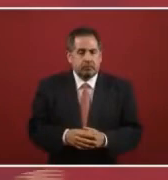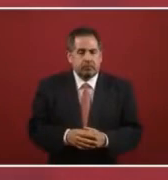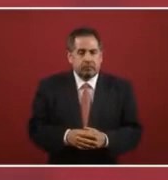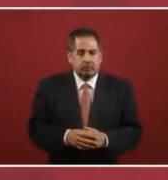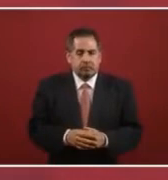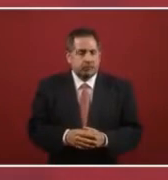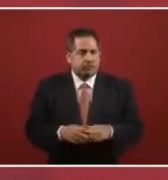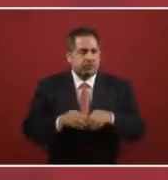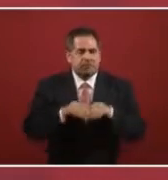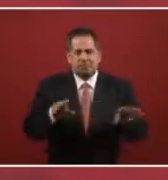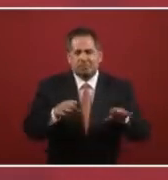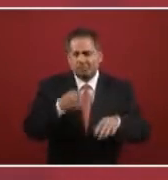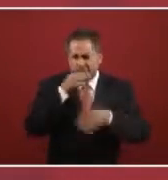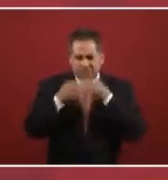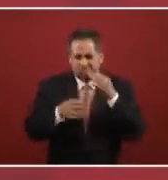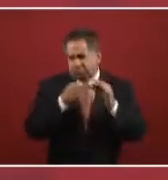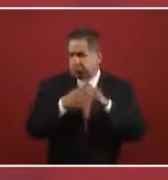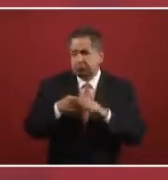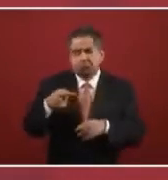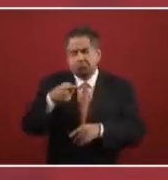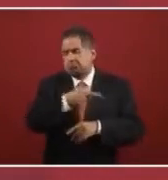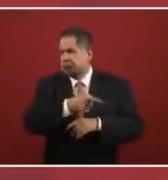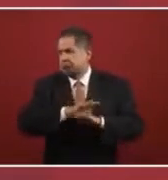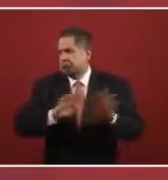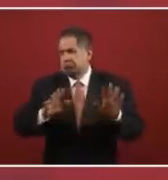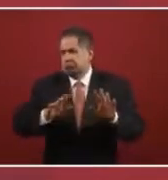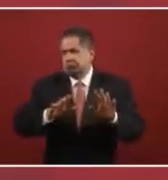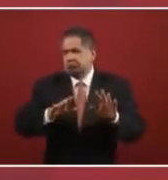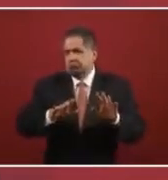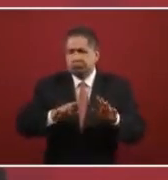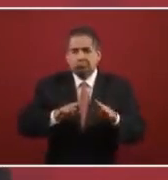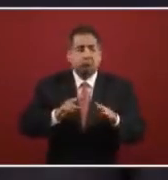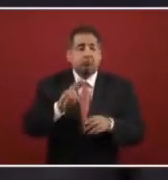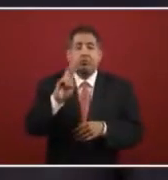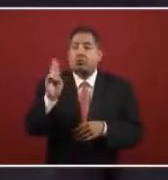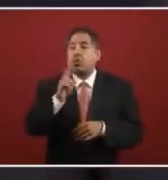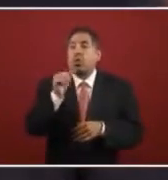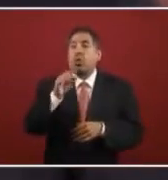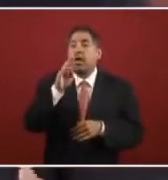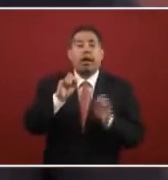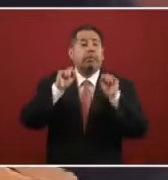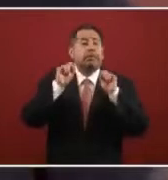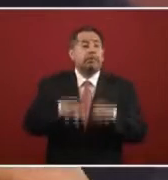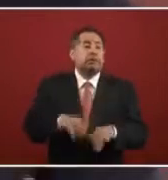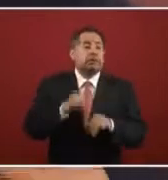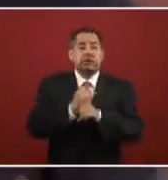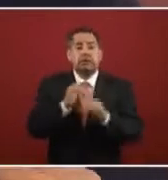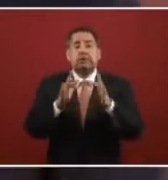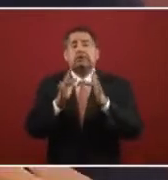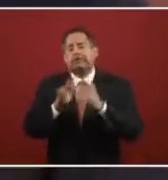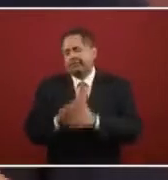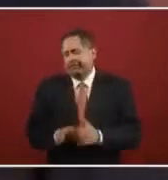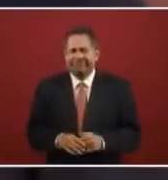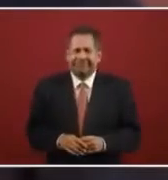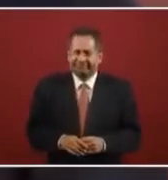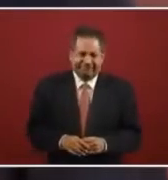Se difunde mucho, ¿no? Diciendo, se va a quedar la UNAM So sin el